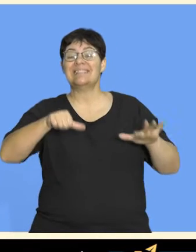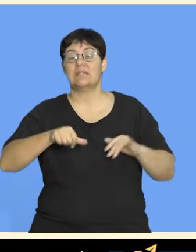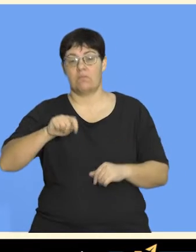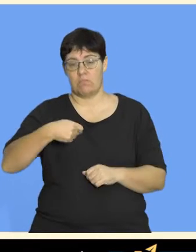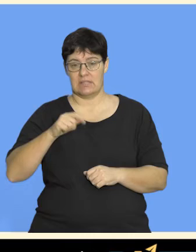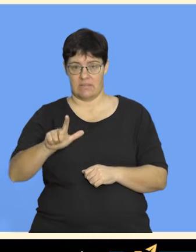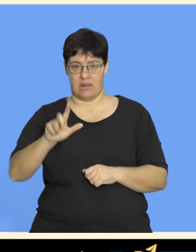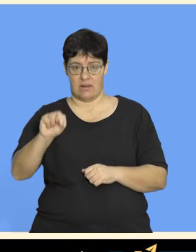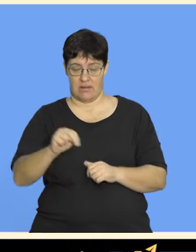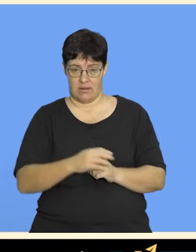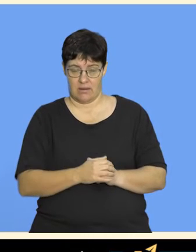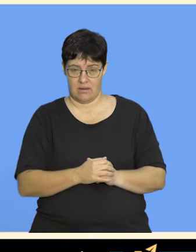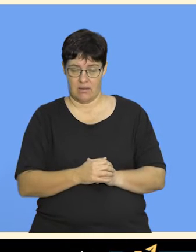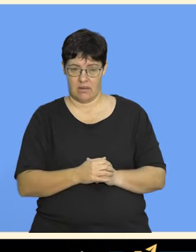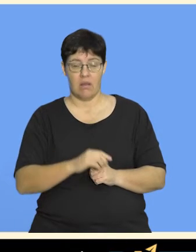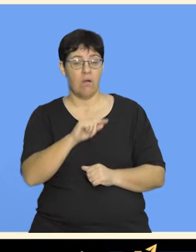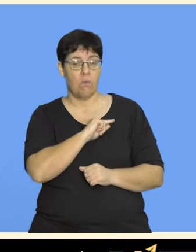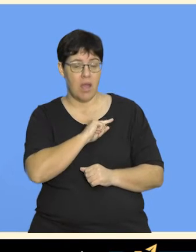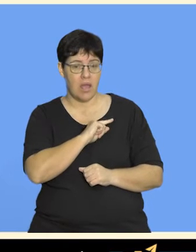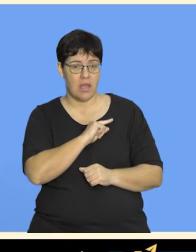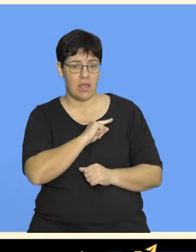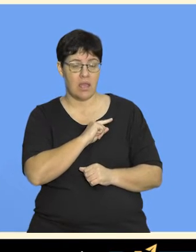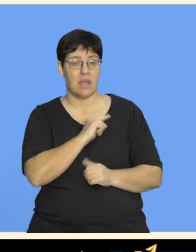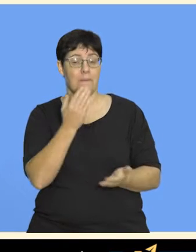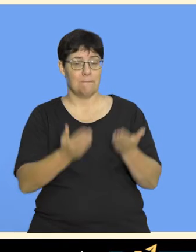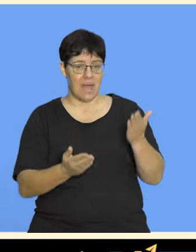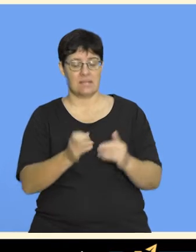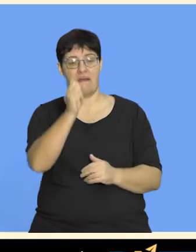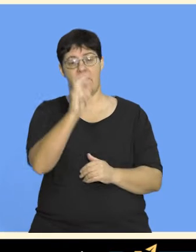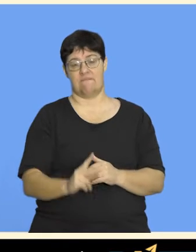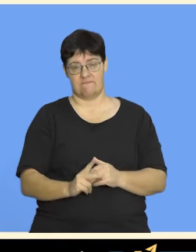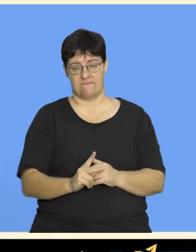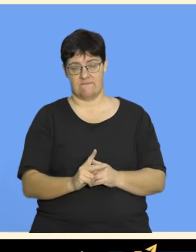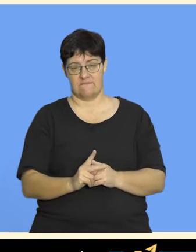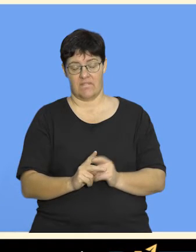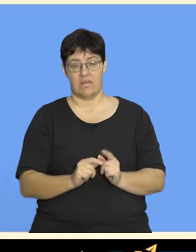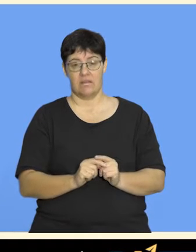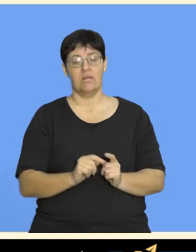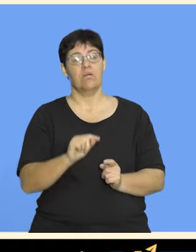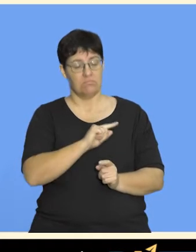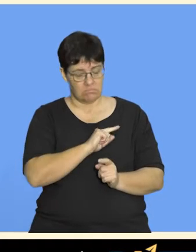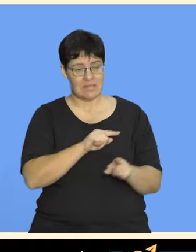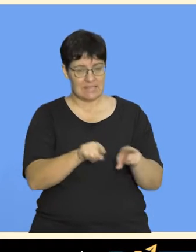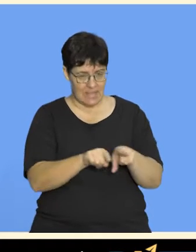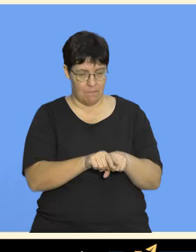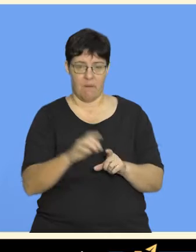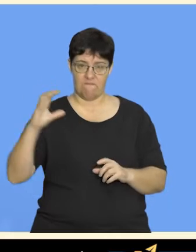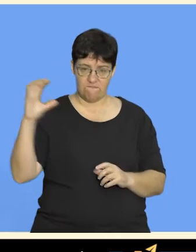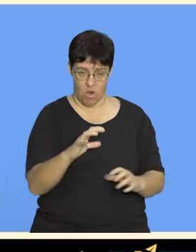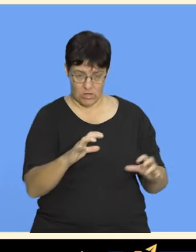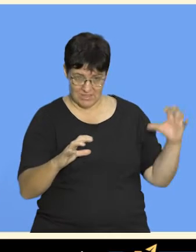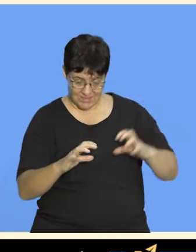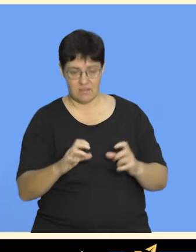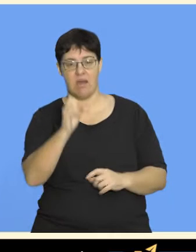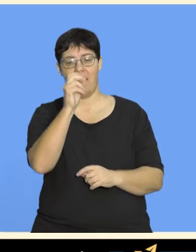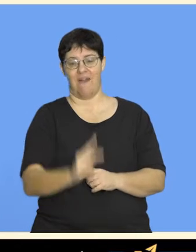16,7. So I halved the mass, and now the force is half. So